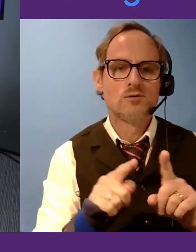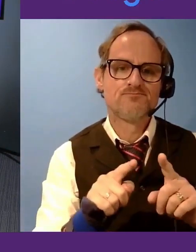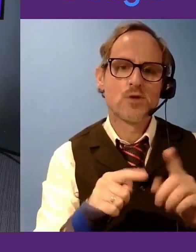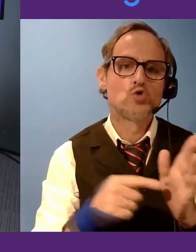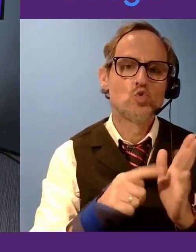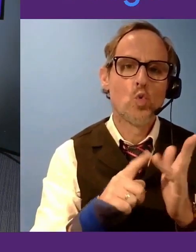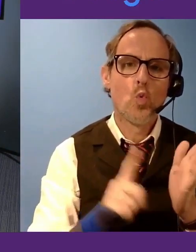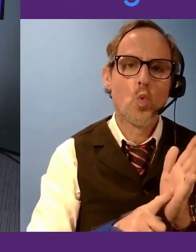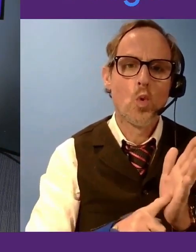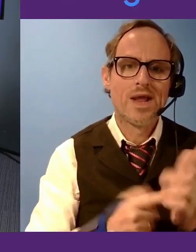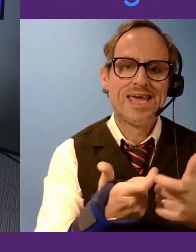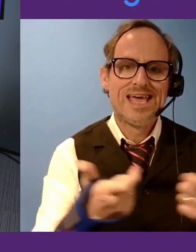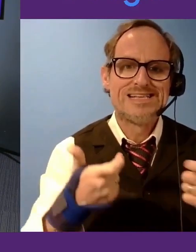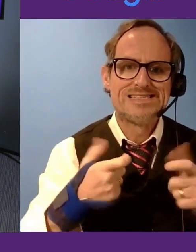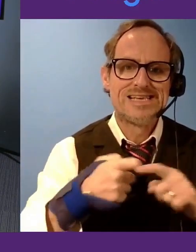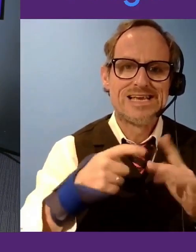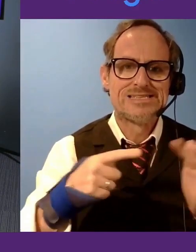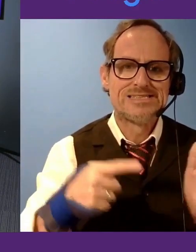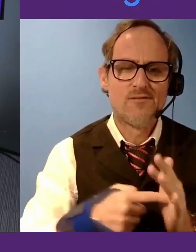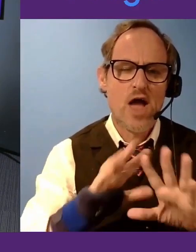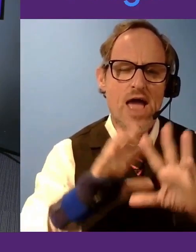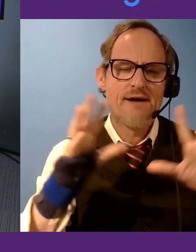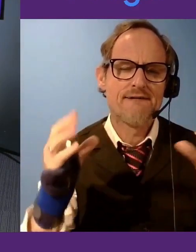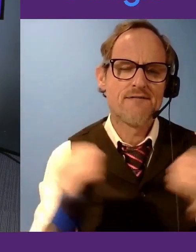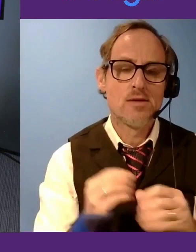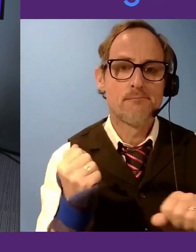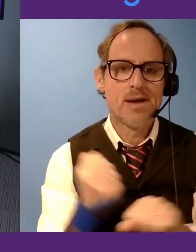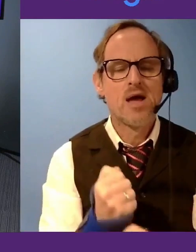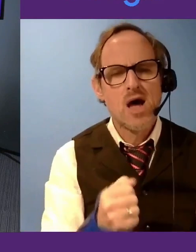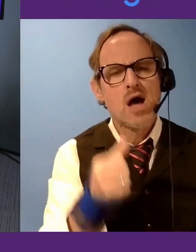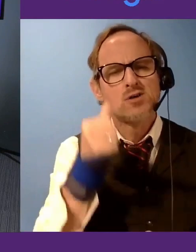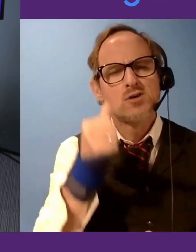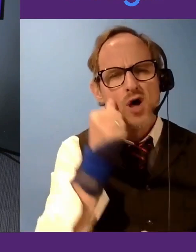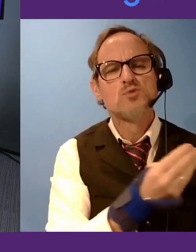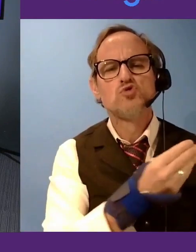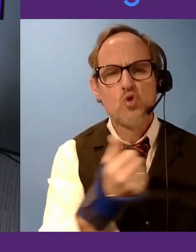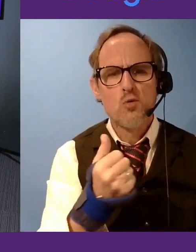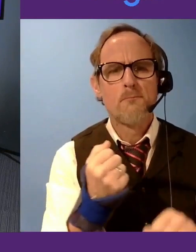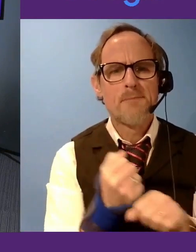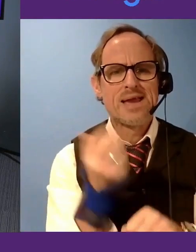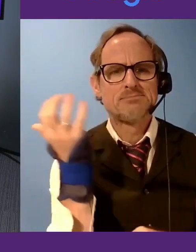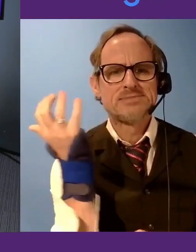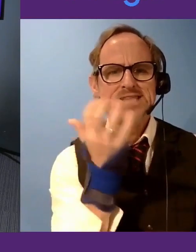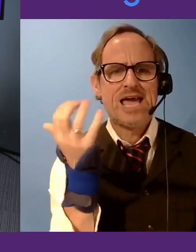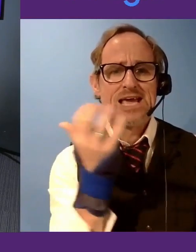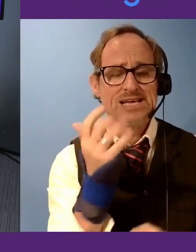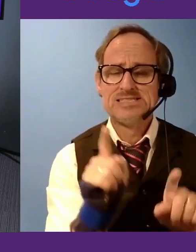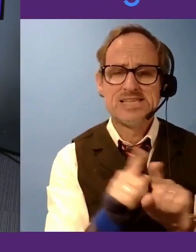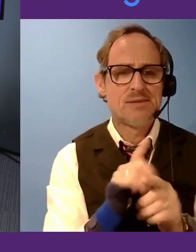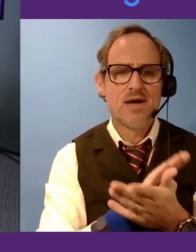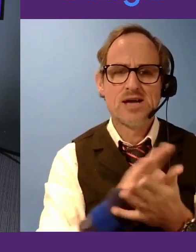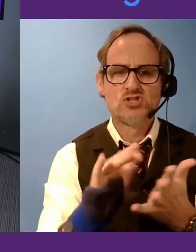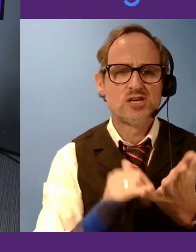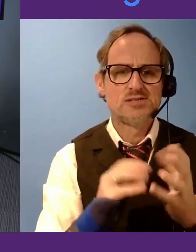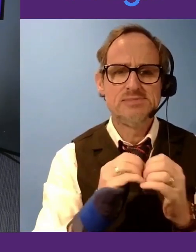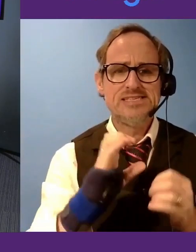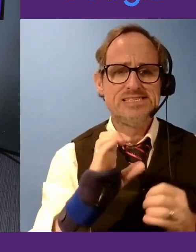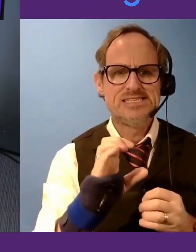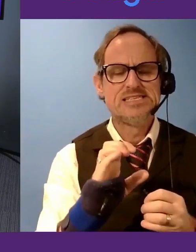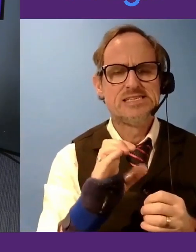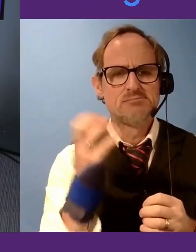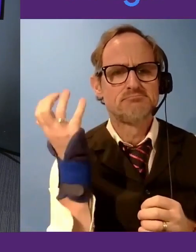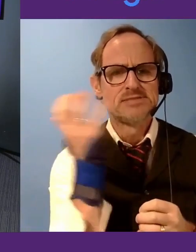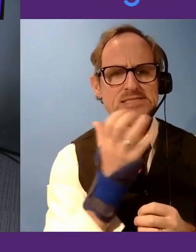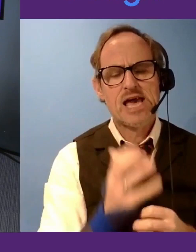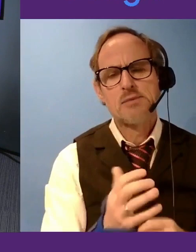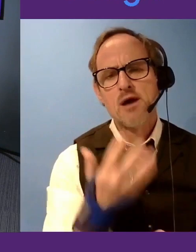Every organisation has made mistakes, and HSBC will be the same. But in the last 5 years, really,